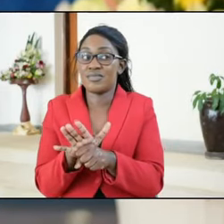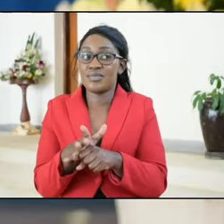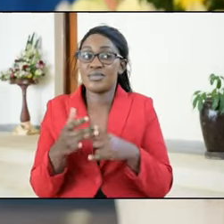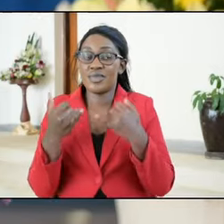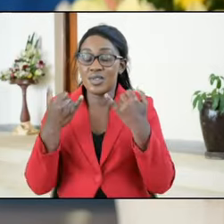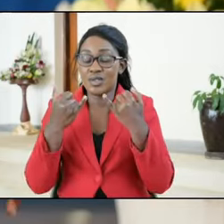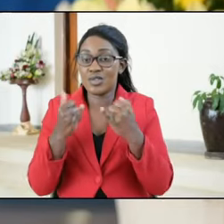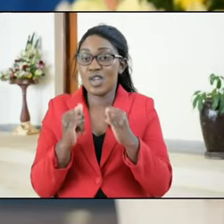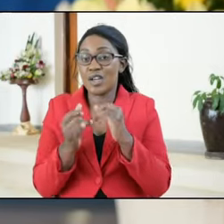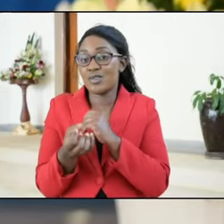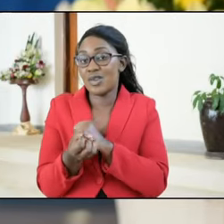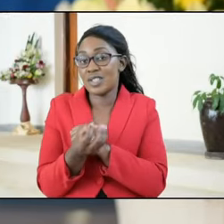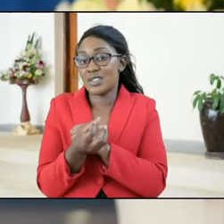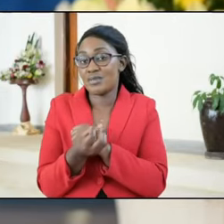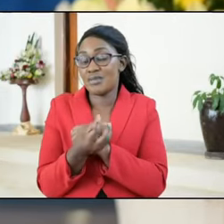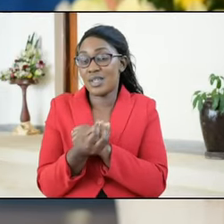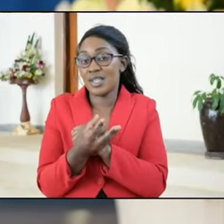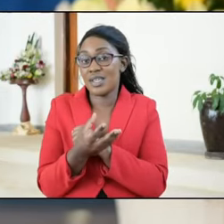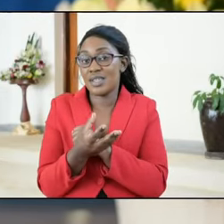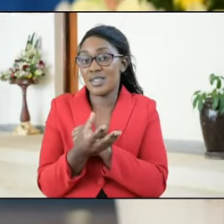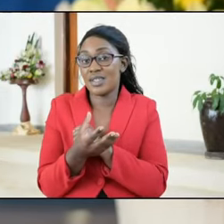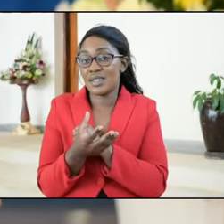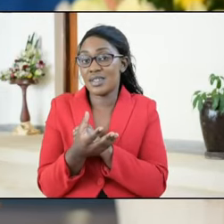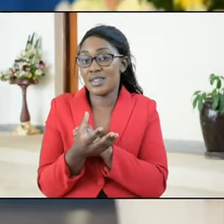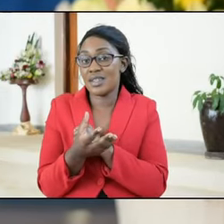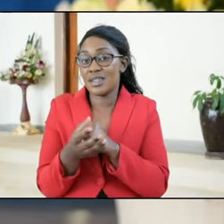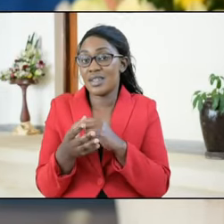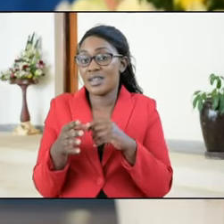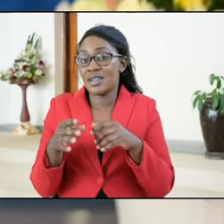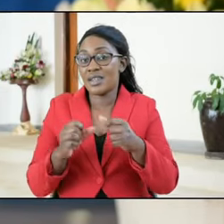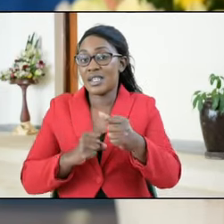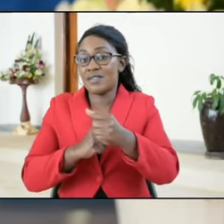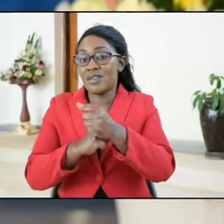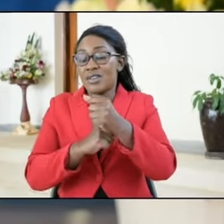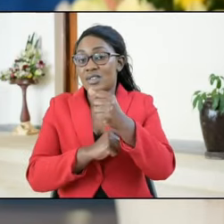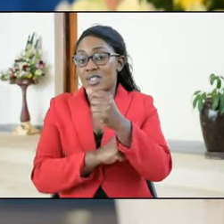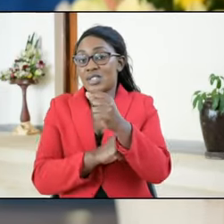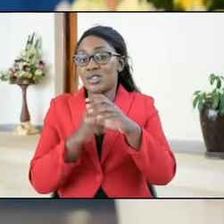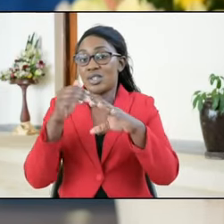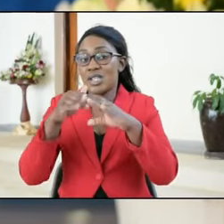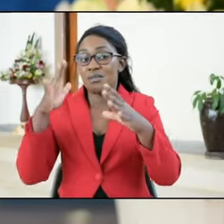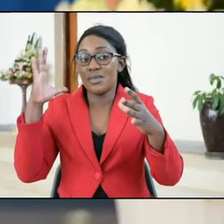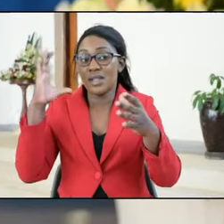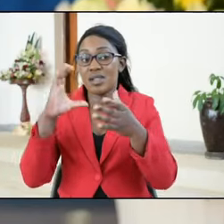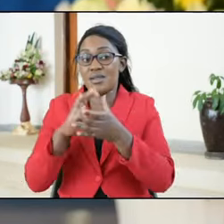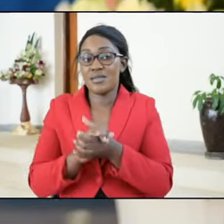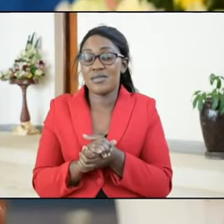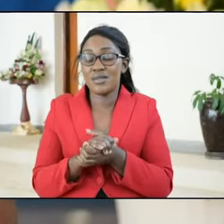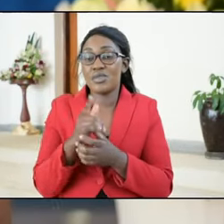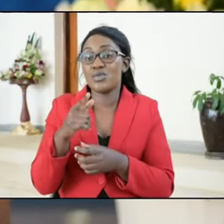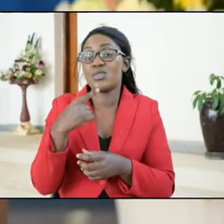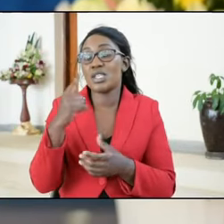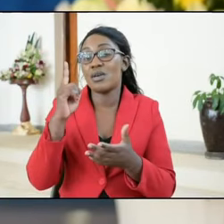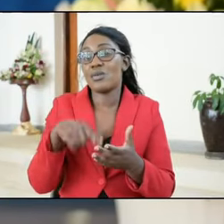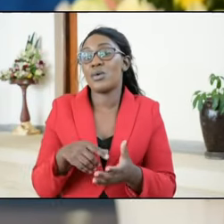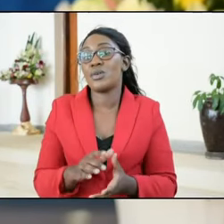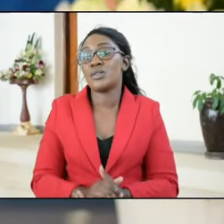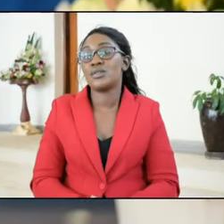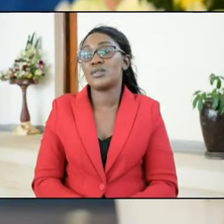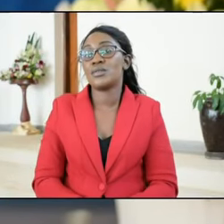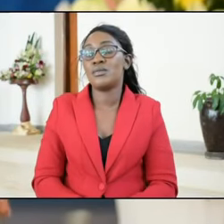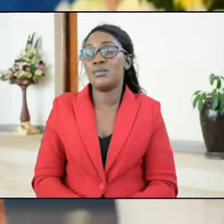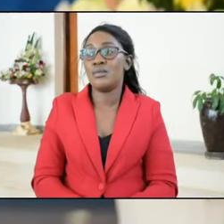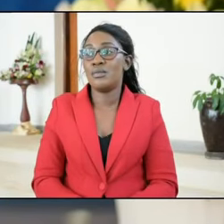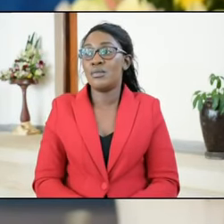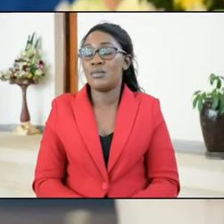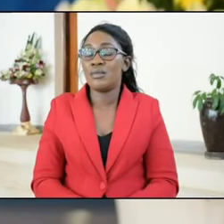trying to explain away our foundations for belief. How? What do you say about the experience